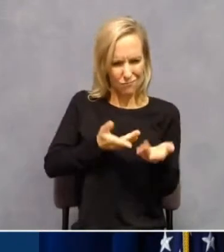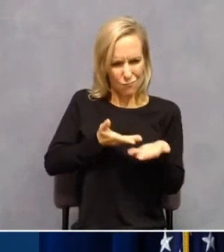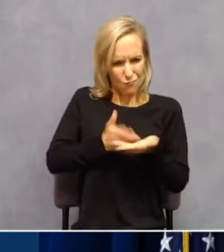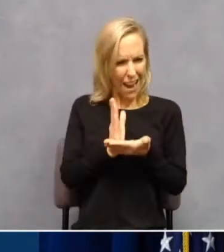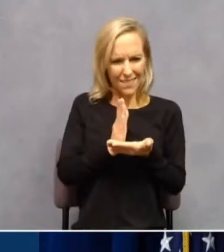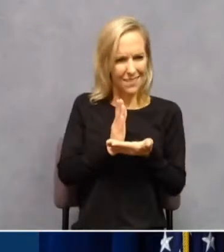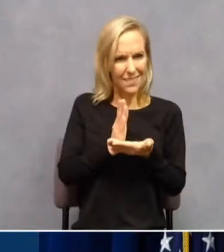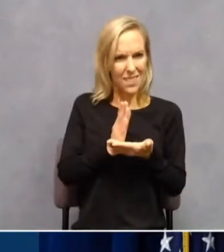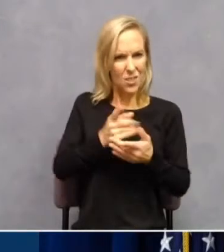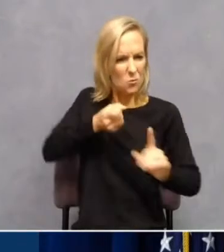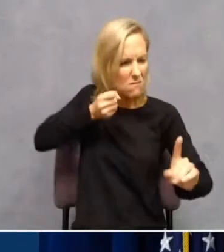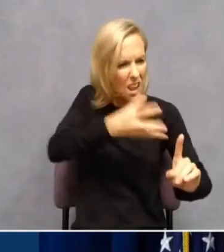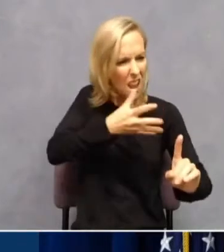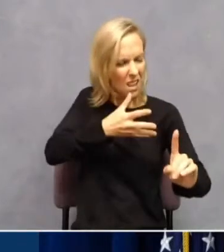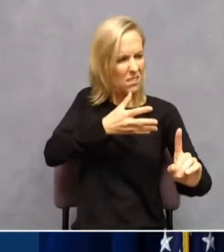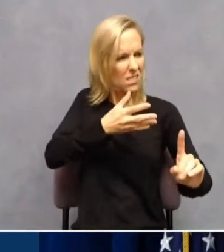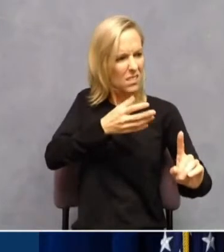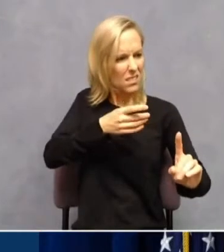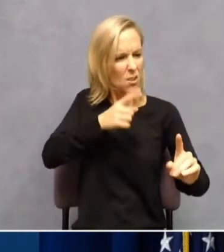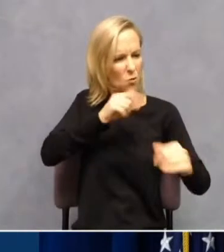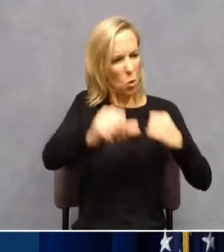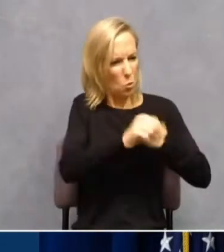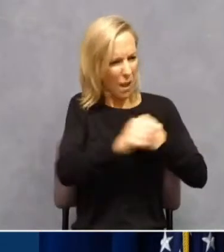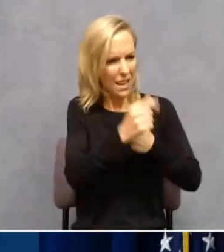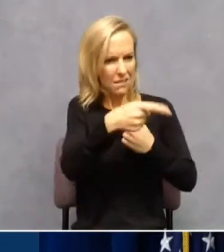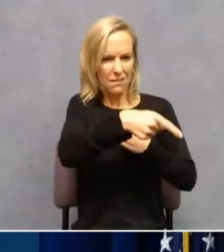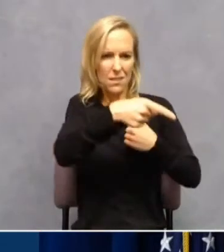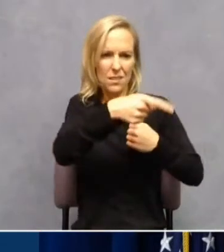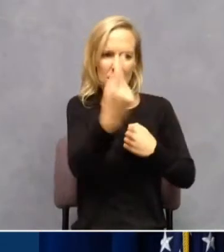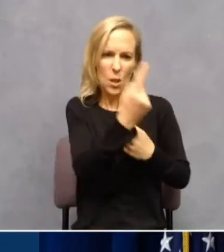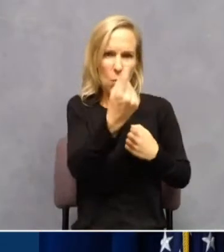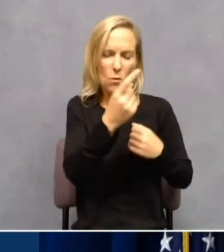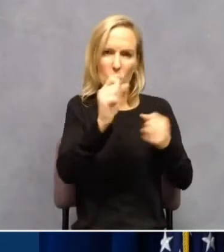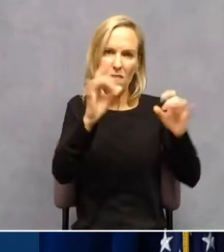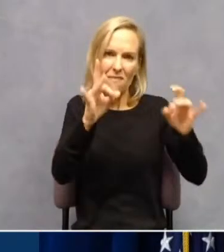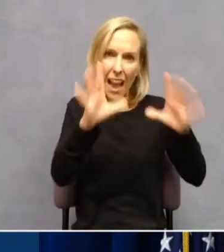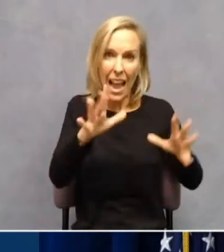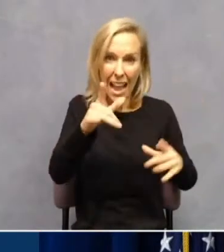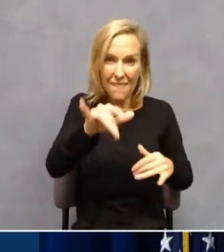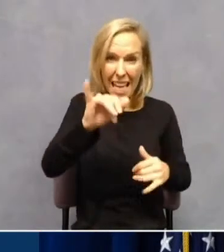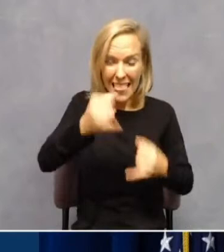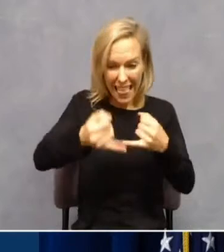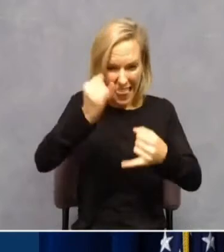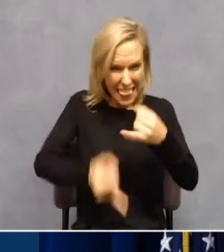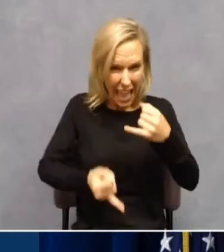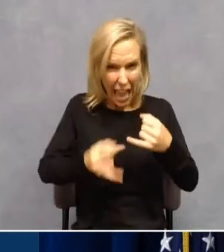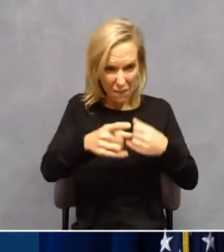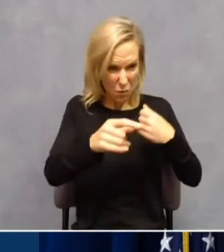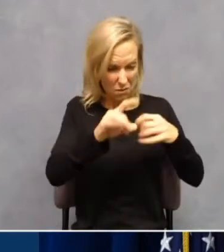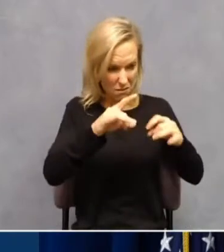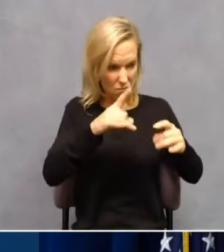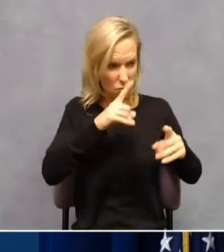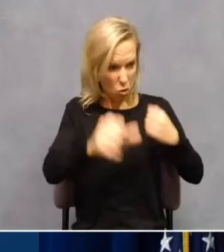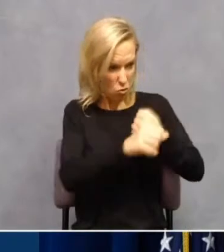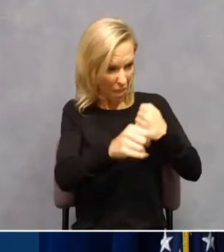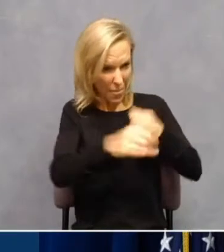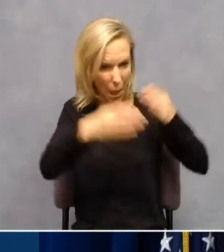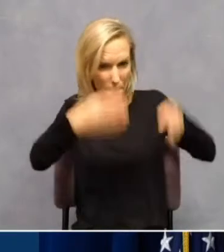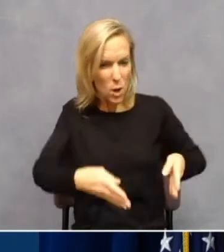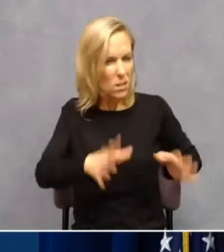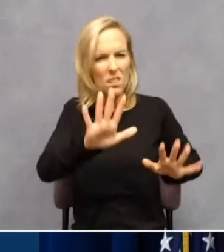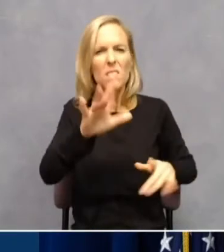yell and scream and threaten somebody with violence. If you get to that last part, you're breaking the law, and that's not your